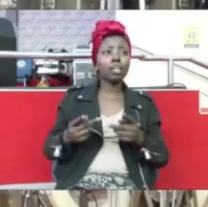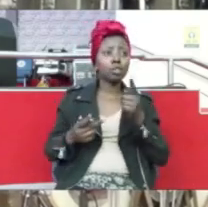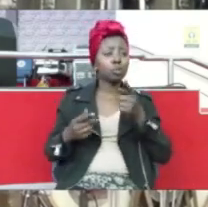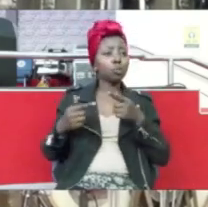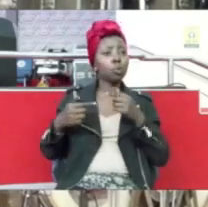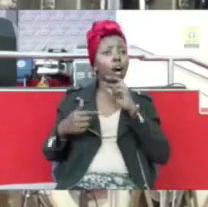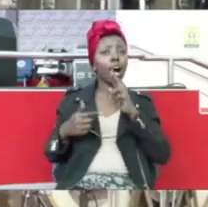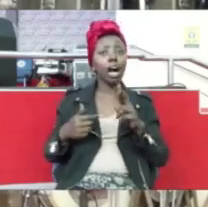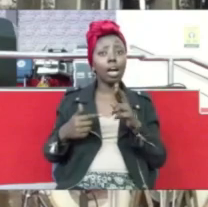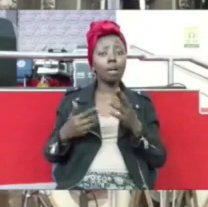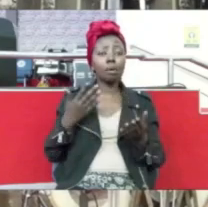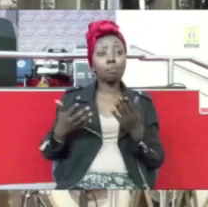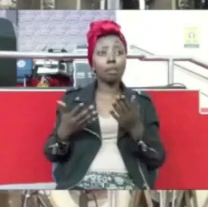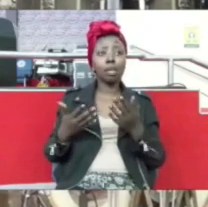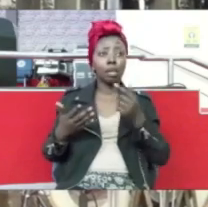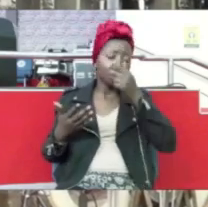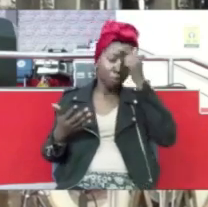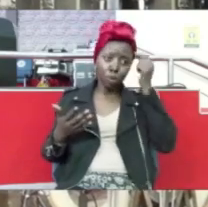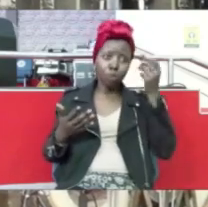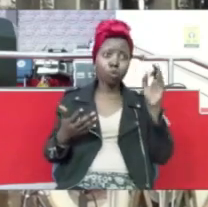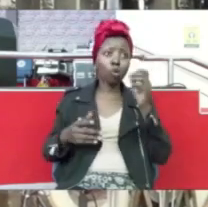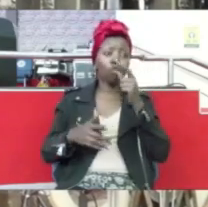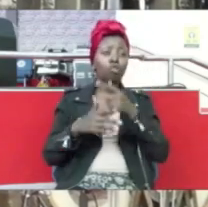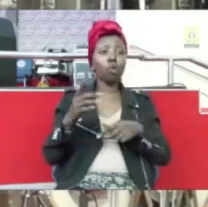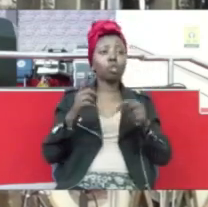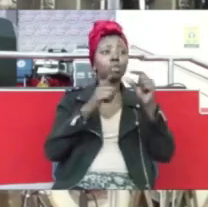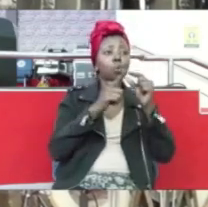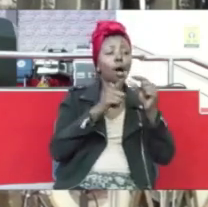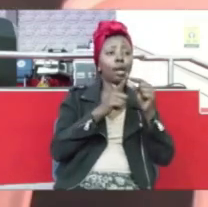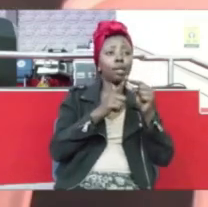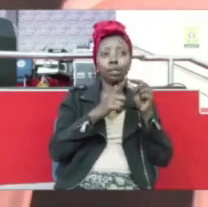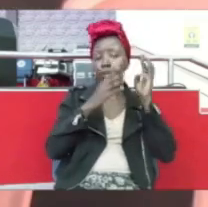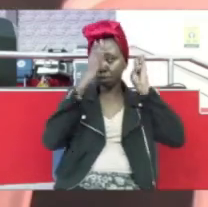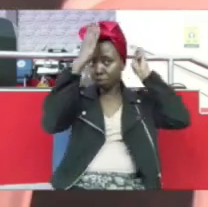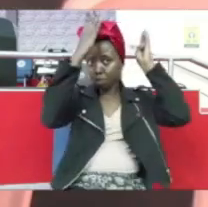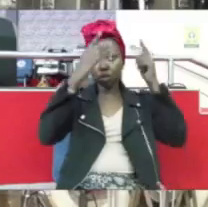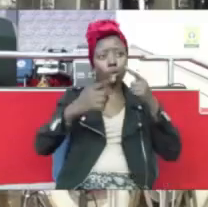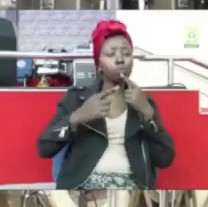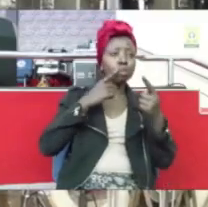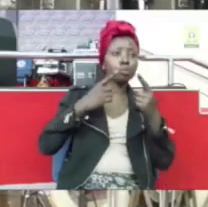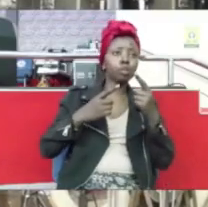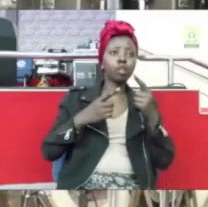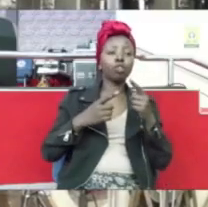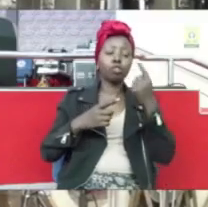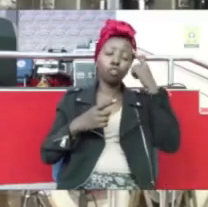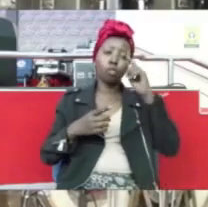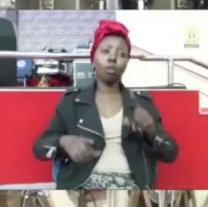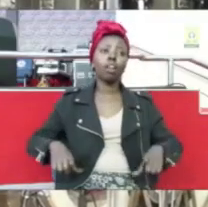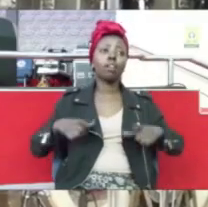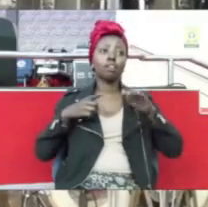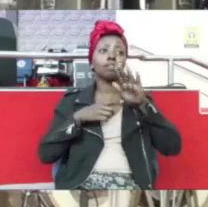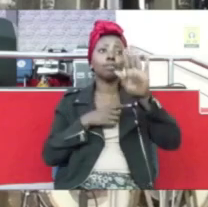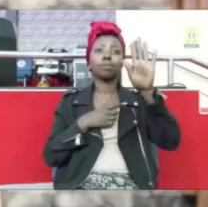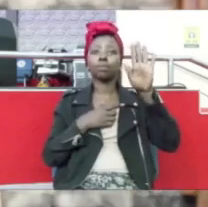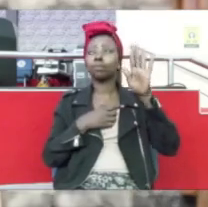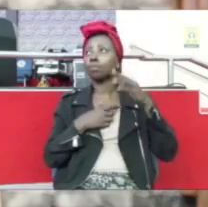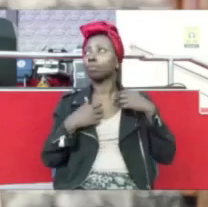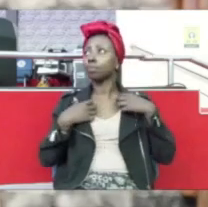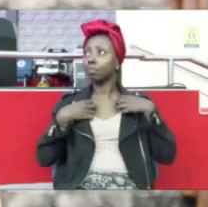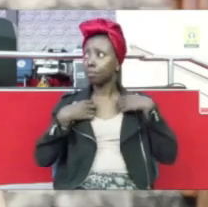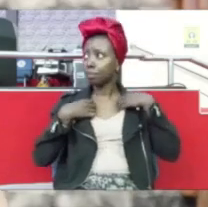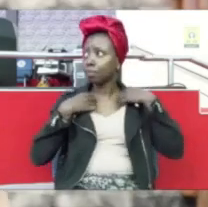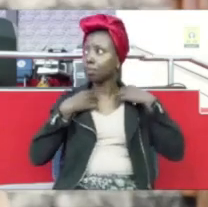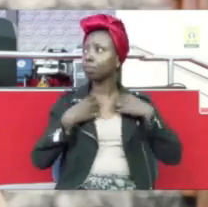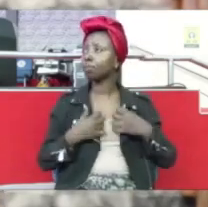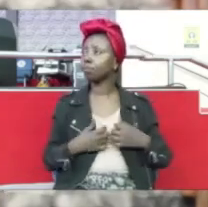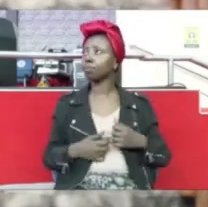the word he has spoken. Unaweza mtafuta akiwa hapa ama unaweza kutafuta kuratibiwa kwenda kumuona na wengine baadhi yetu tunajua ya